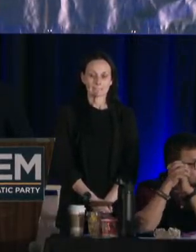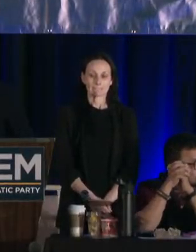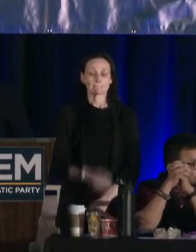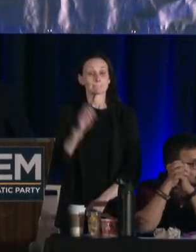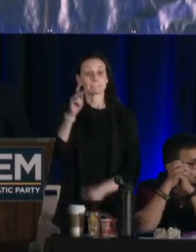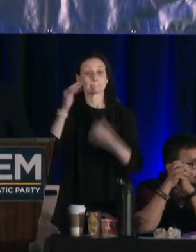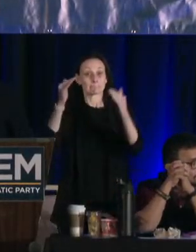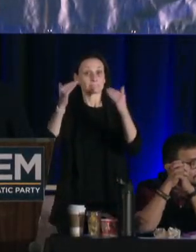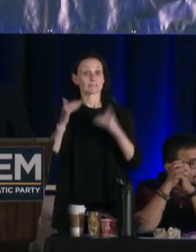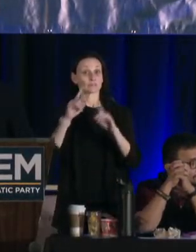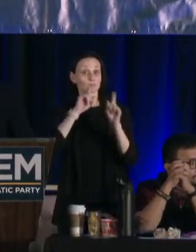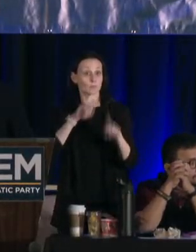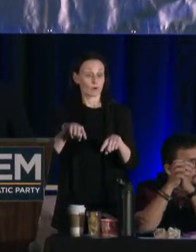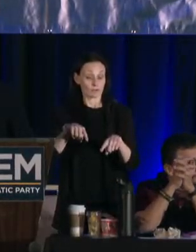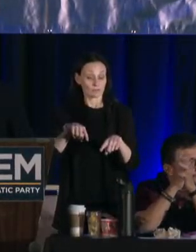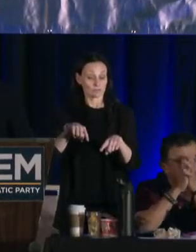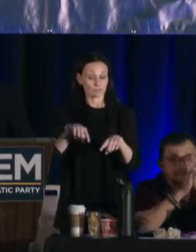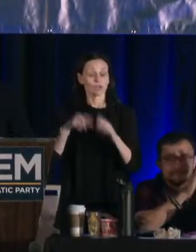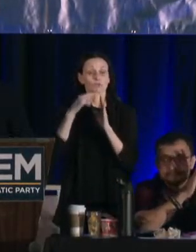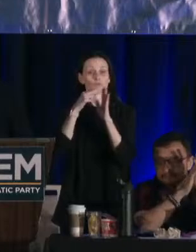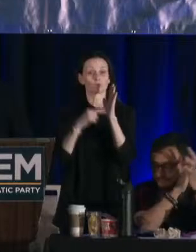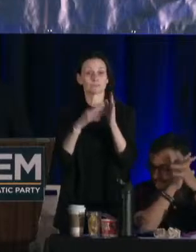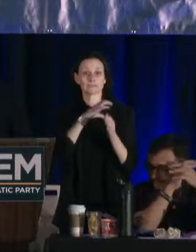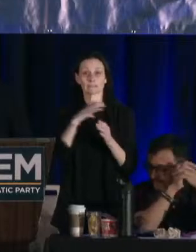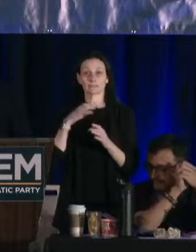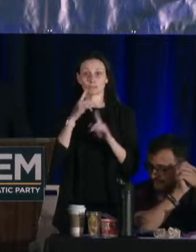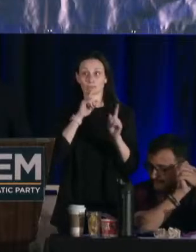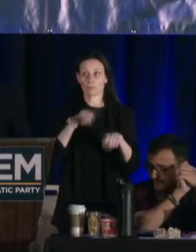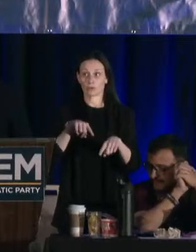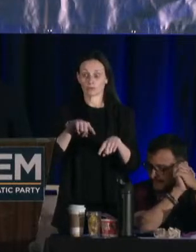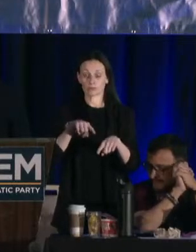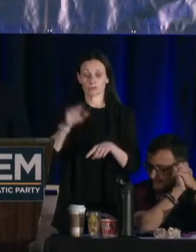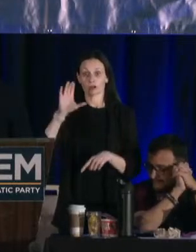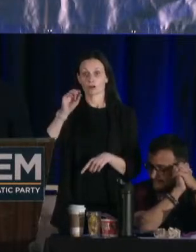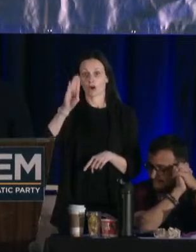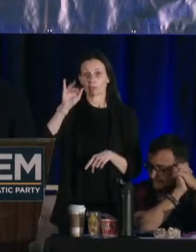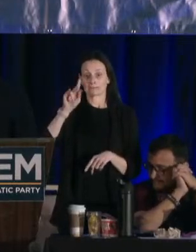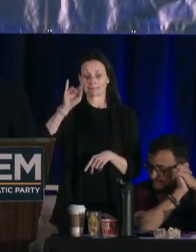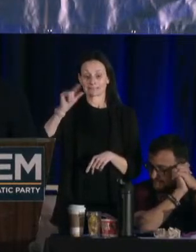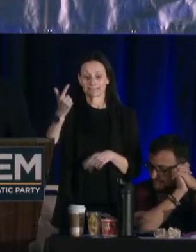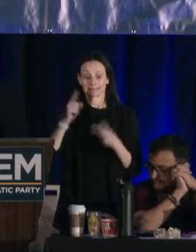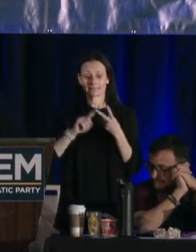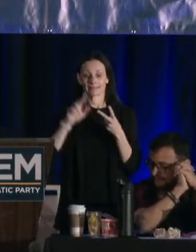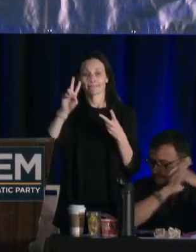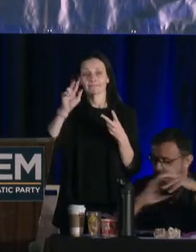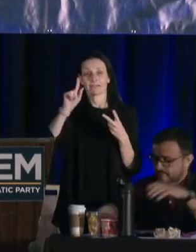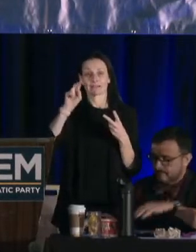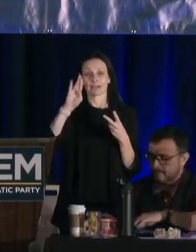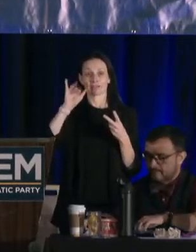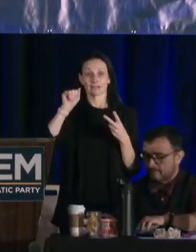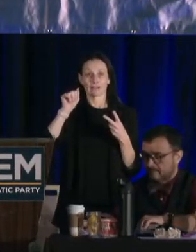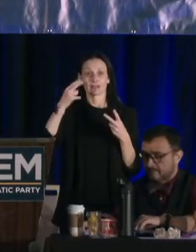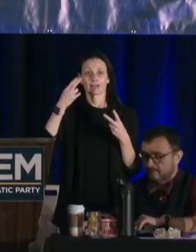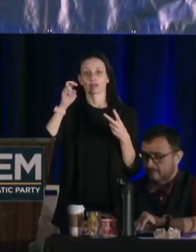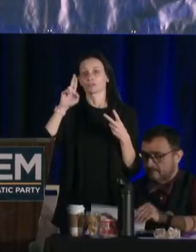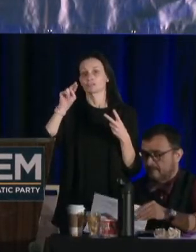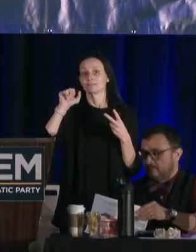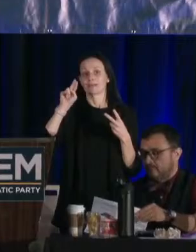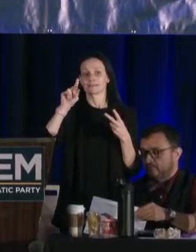All right, our next report will be our Rules Committee report with Kobe King and Valeria Hernandez.